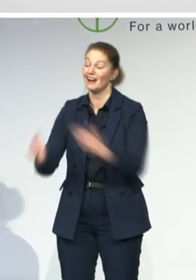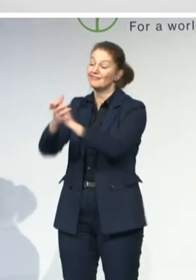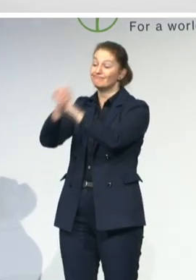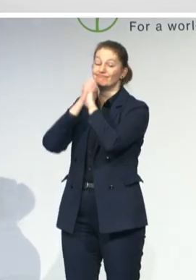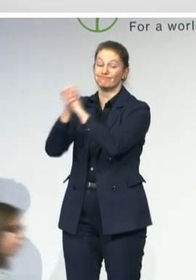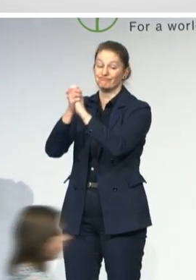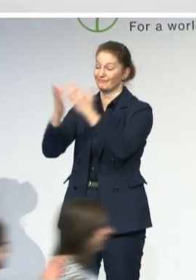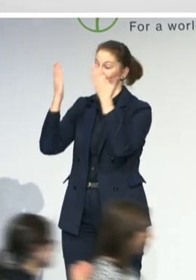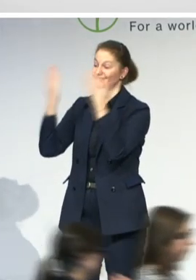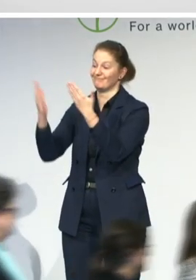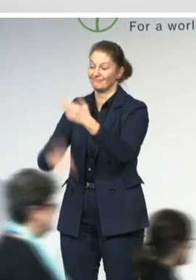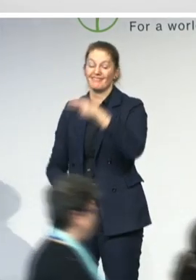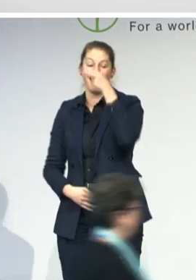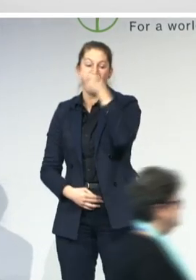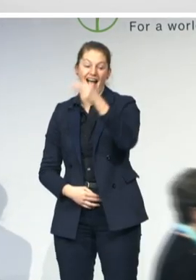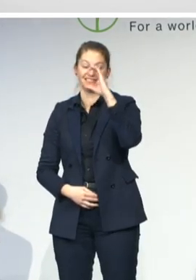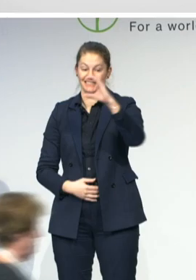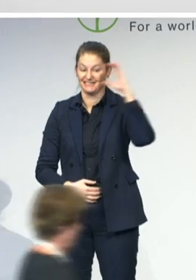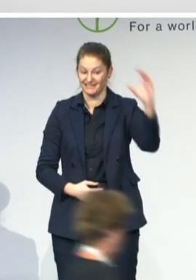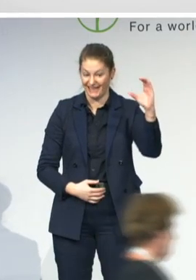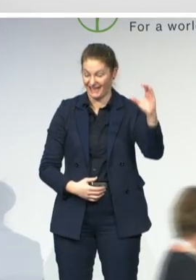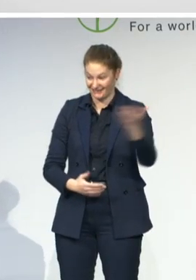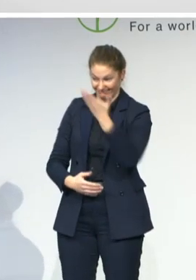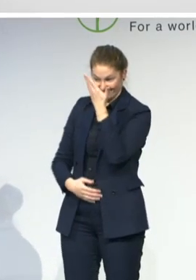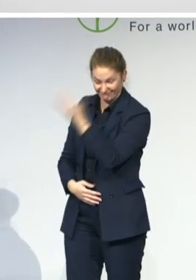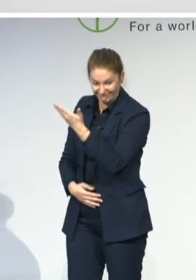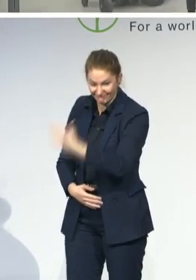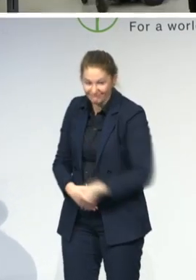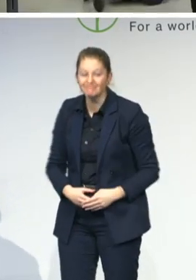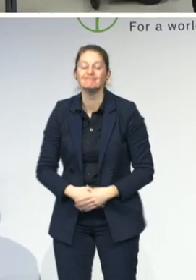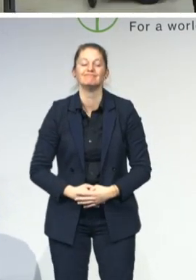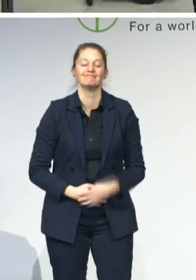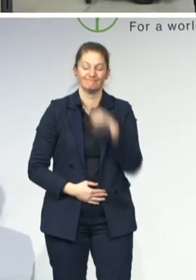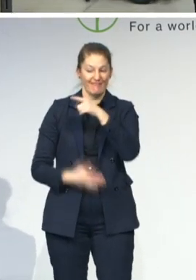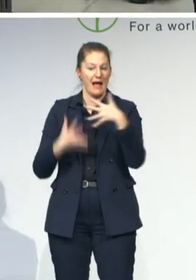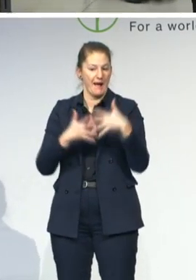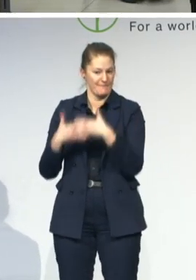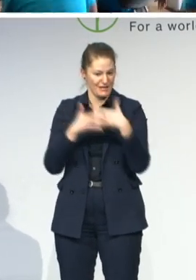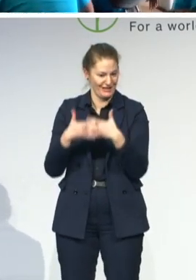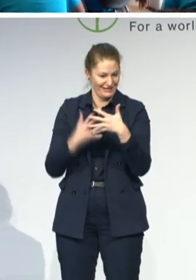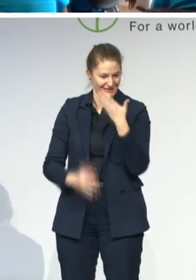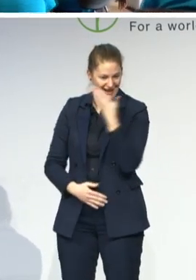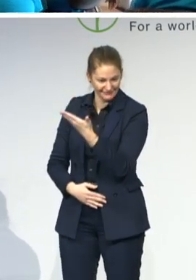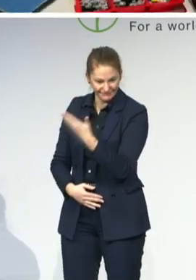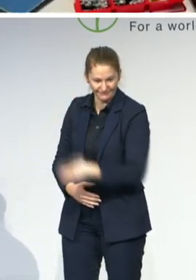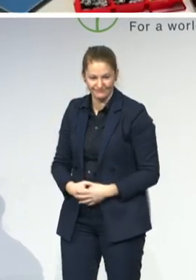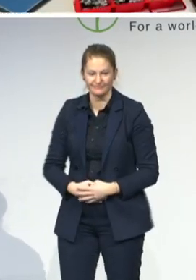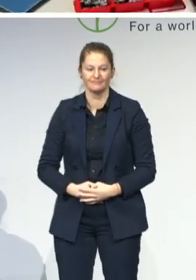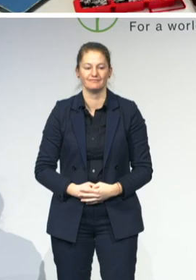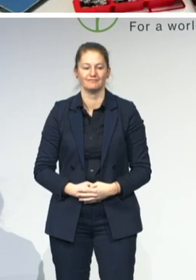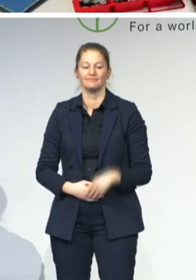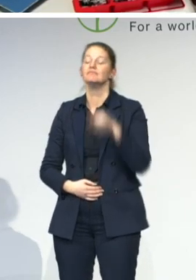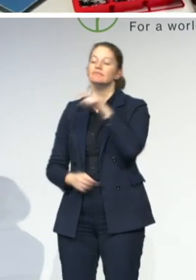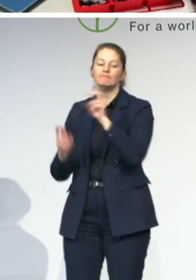Congratulations to the Houston Community College from the United States. Their Vocational Advancement and Skills Training Academy,